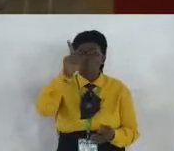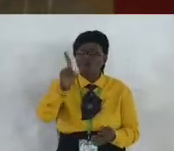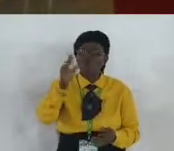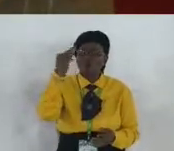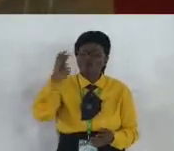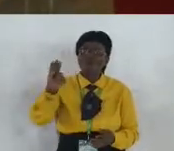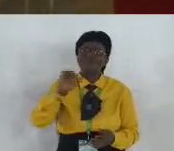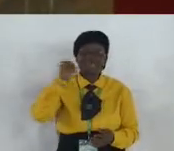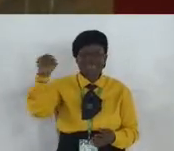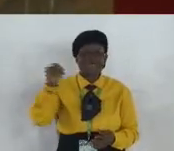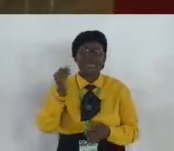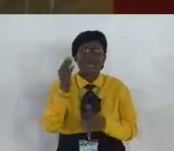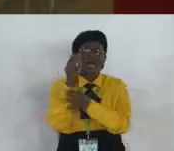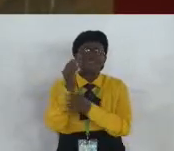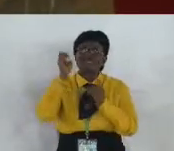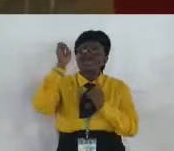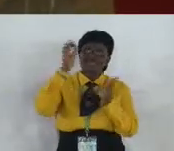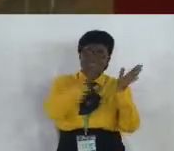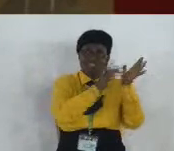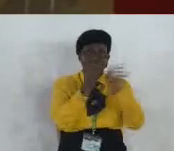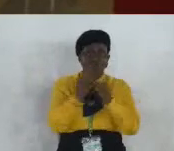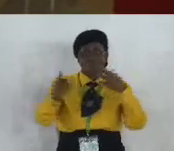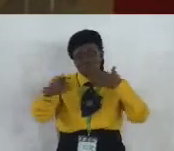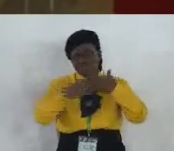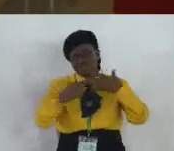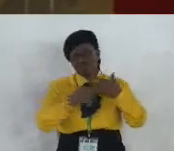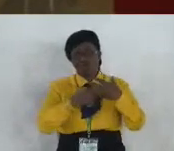He restored the hand immediately.